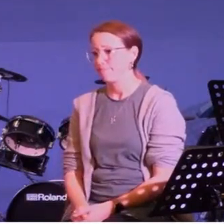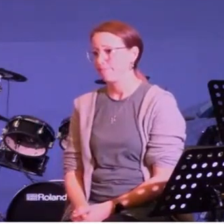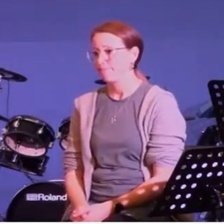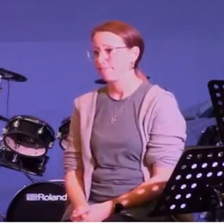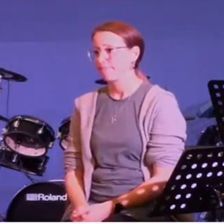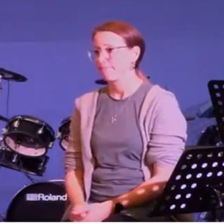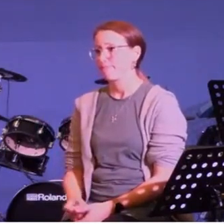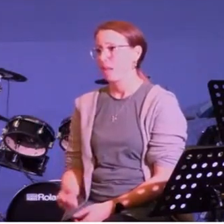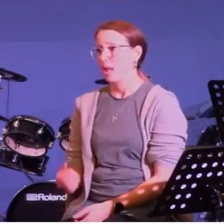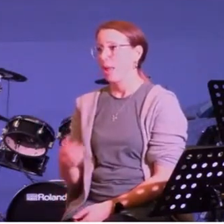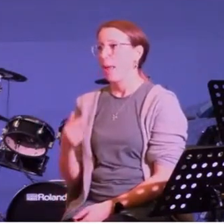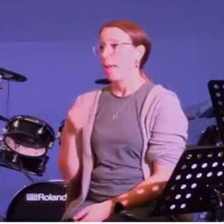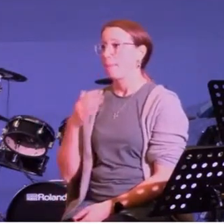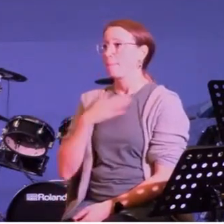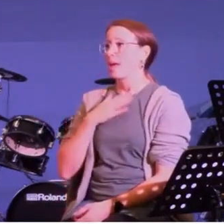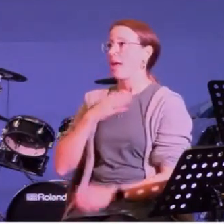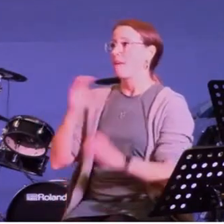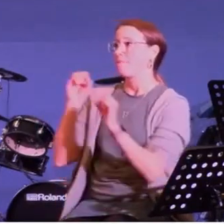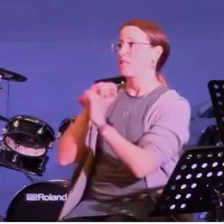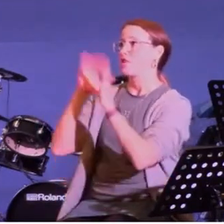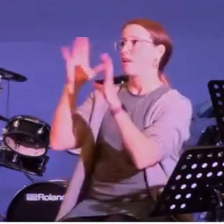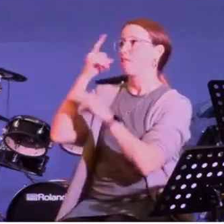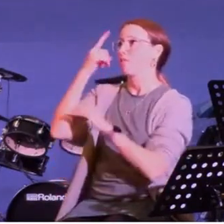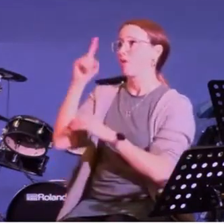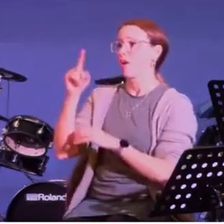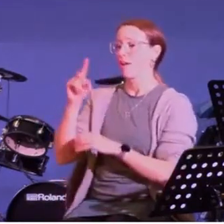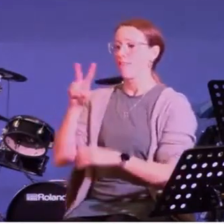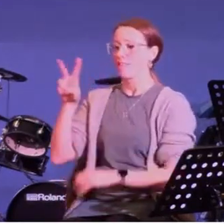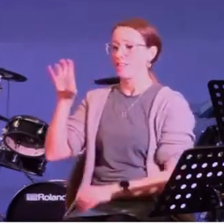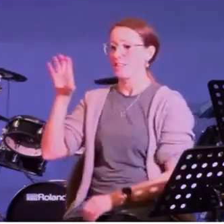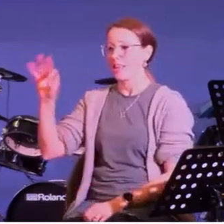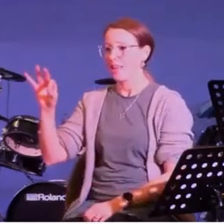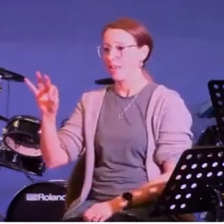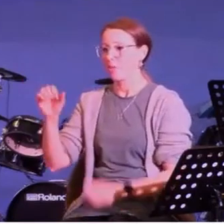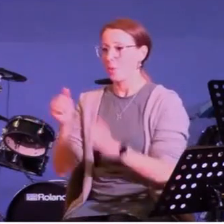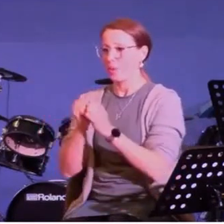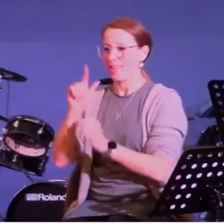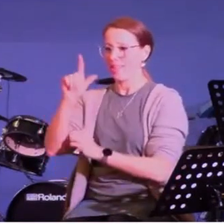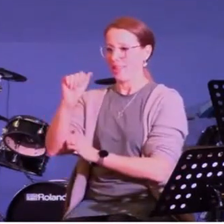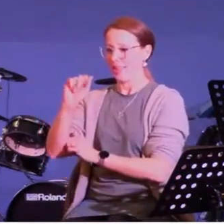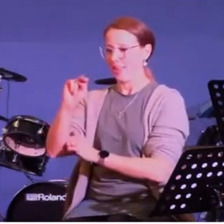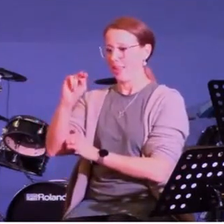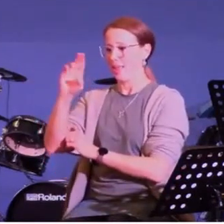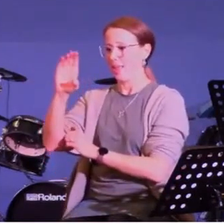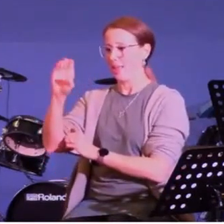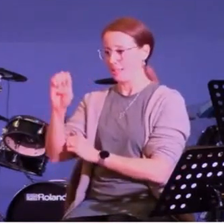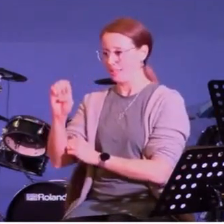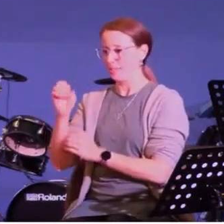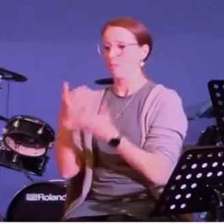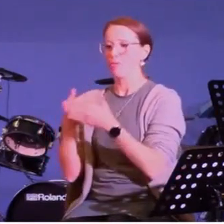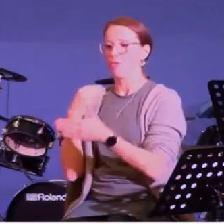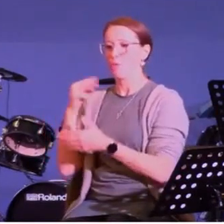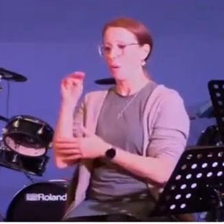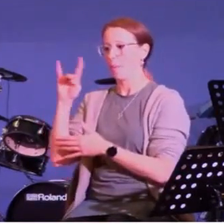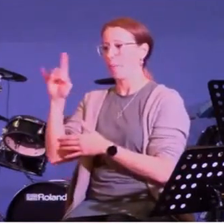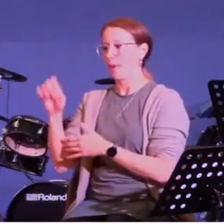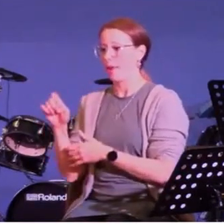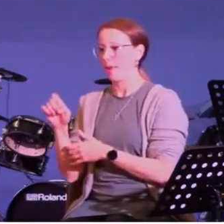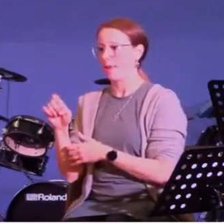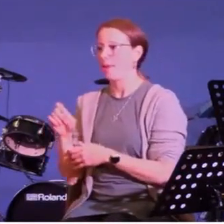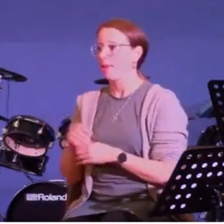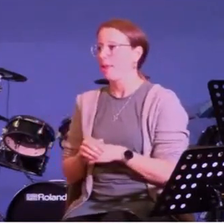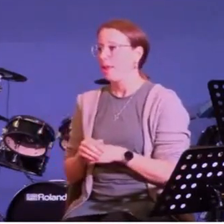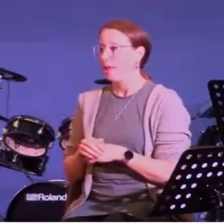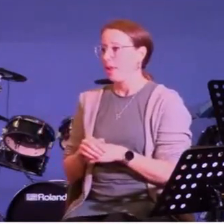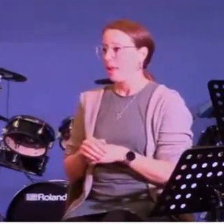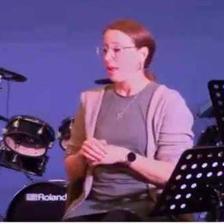the vision for Valley when I was here working with Lance when he was here was that the idea was that Valley would eventually become a sending church.